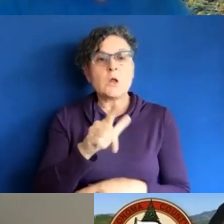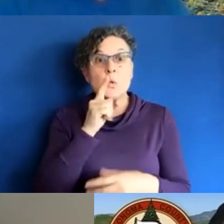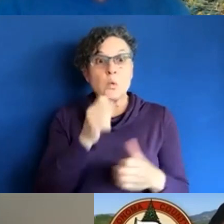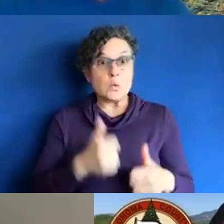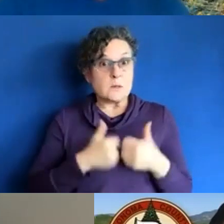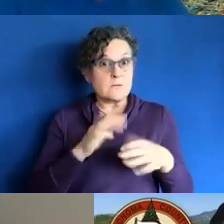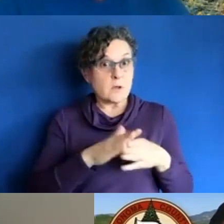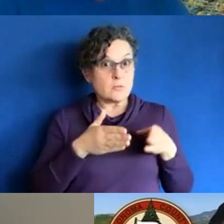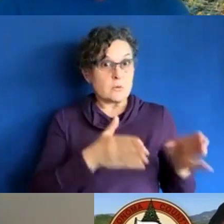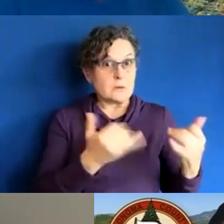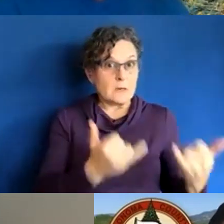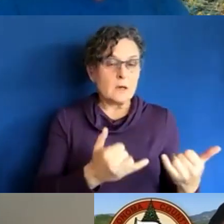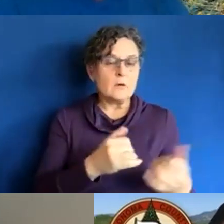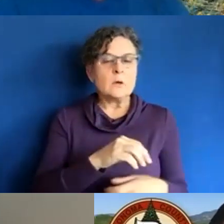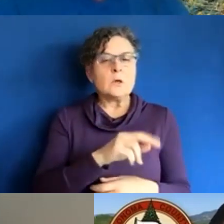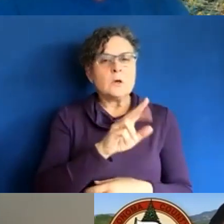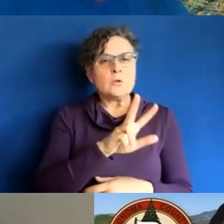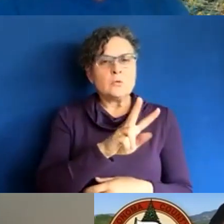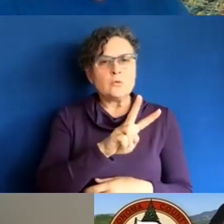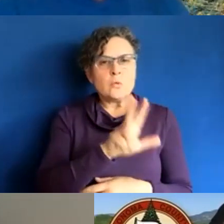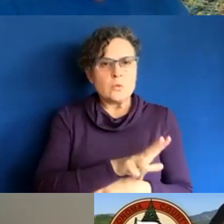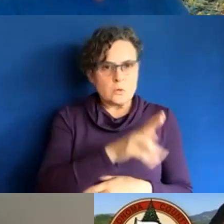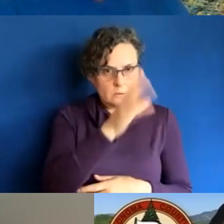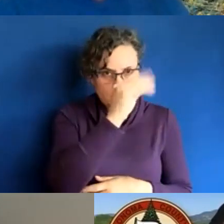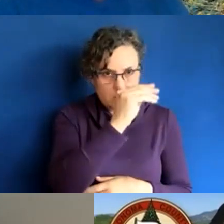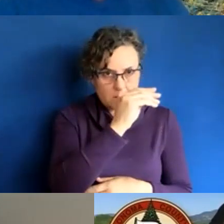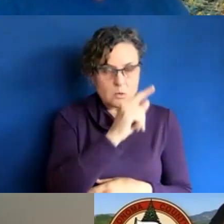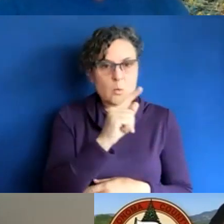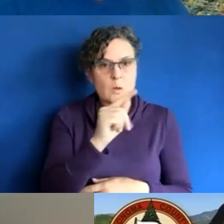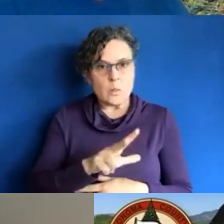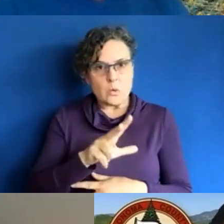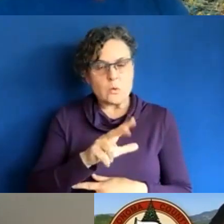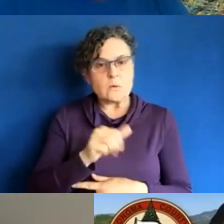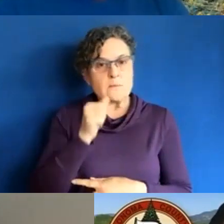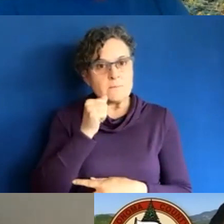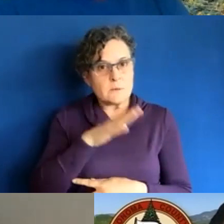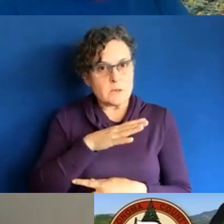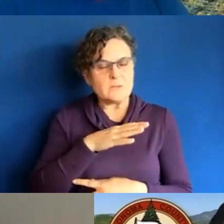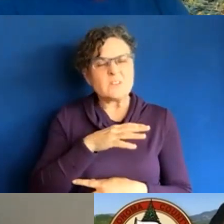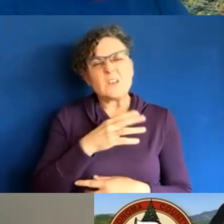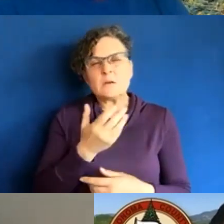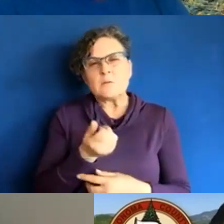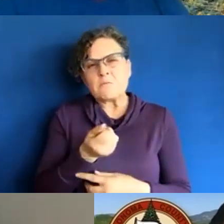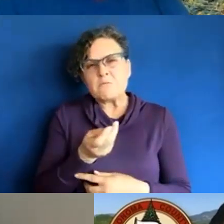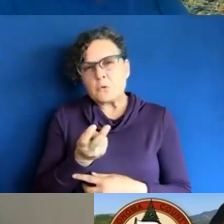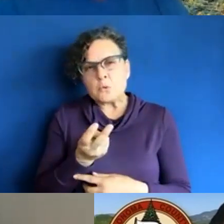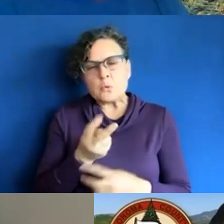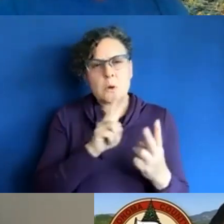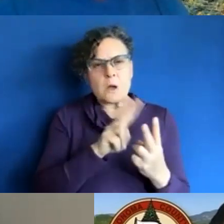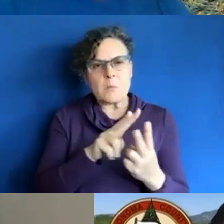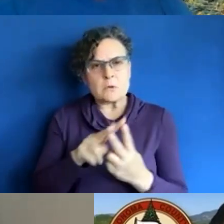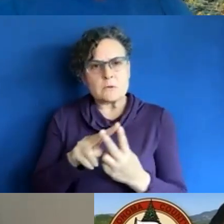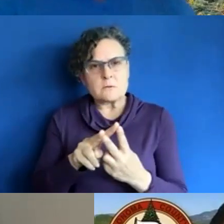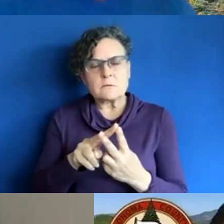1/3 females, with a handful of couples. And sorry, Paul, you answer the rest. If you ask the rest of your question, I know I missed part of